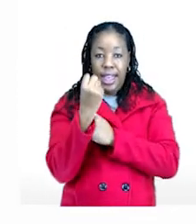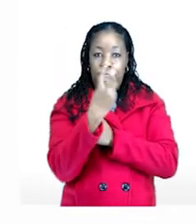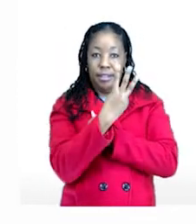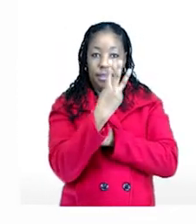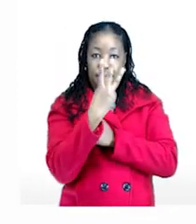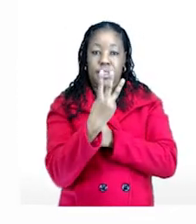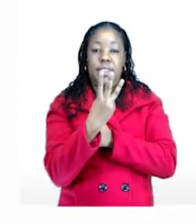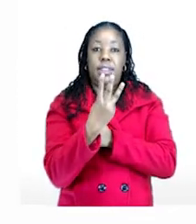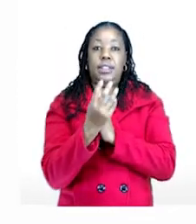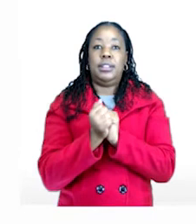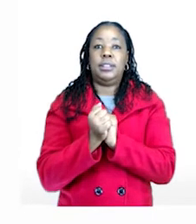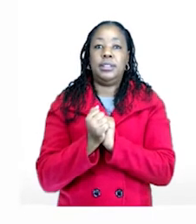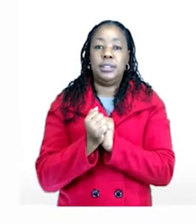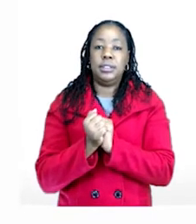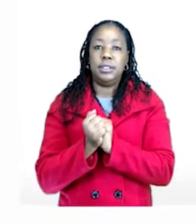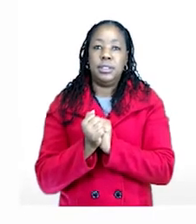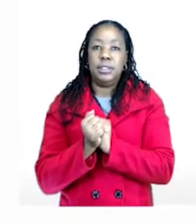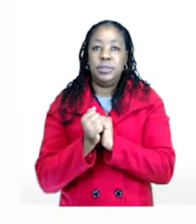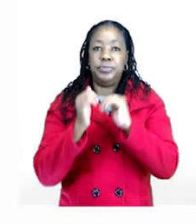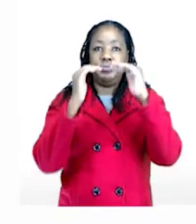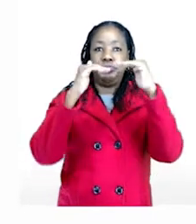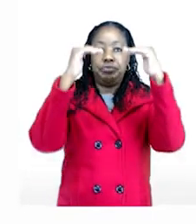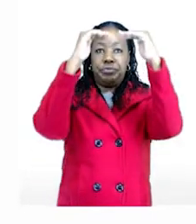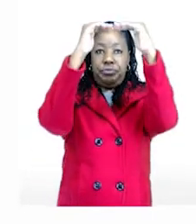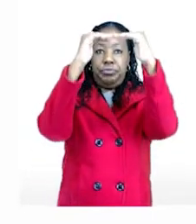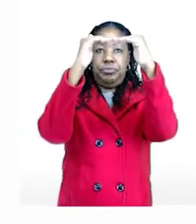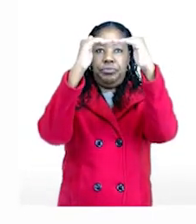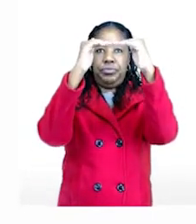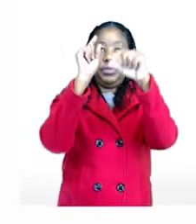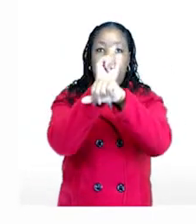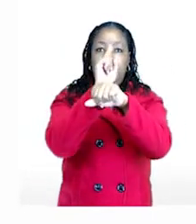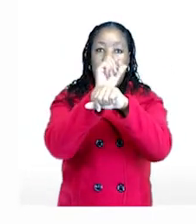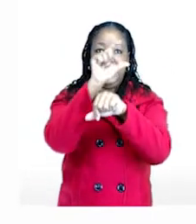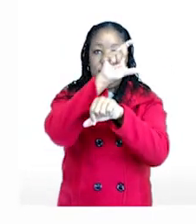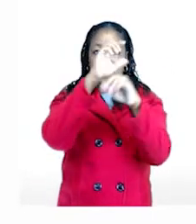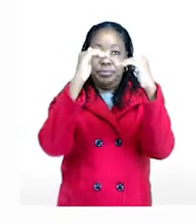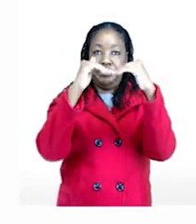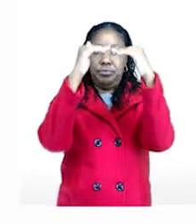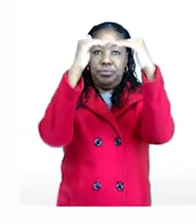hats. Let's look back on the first row right on top of the page.